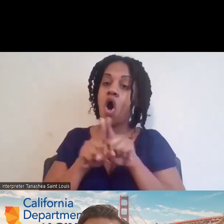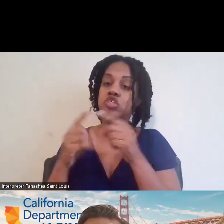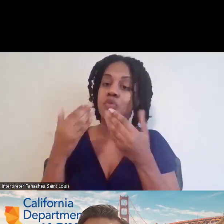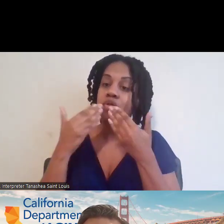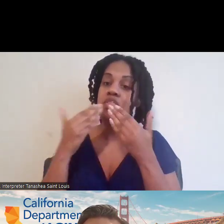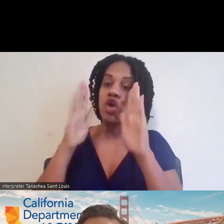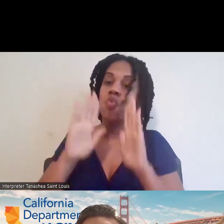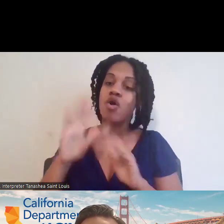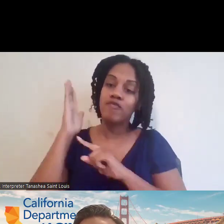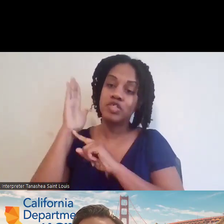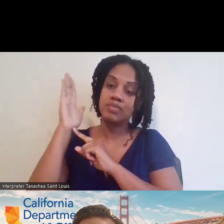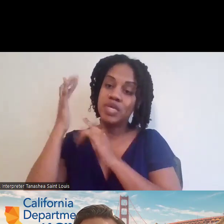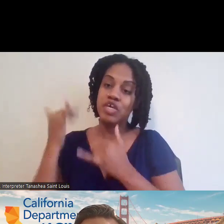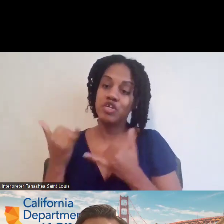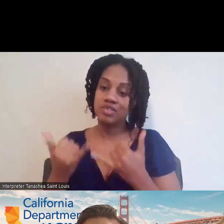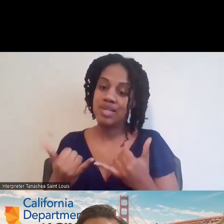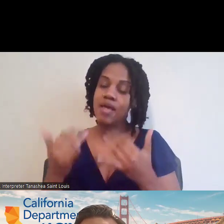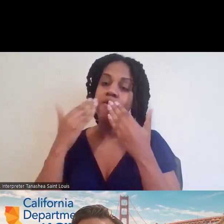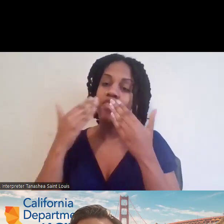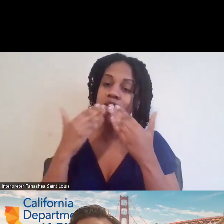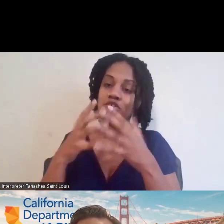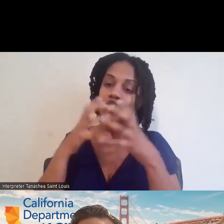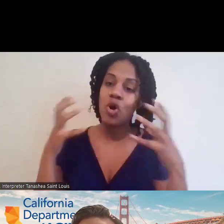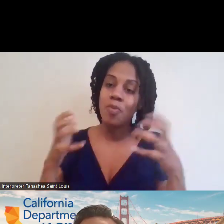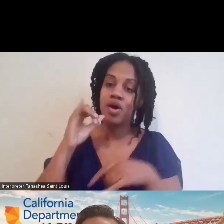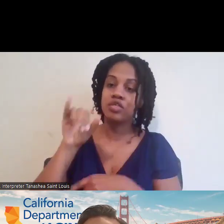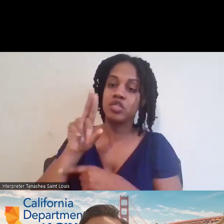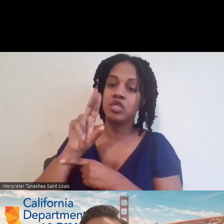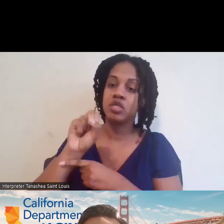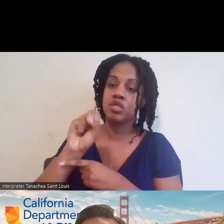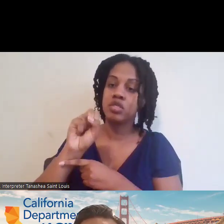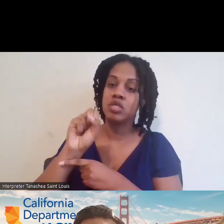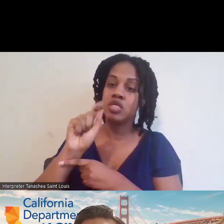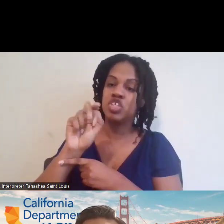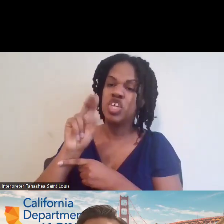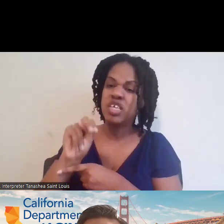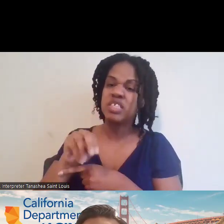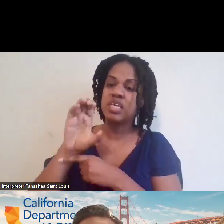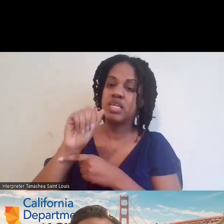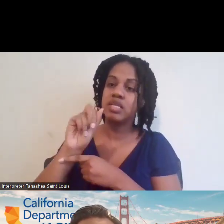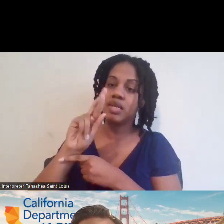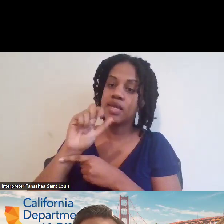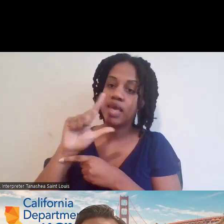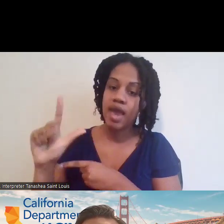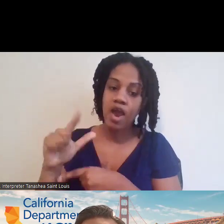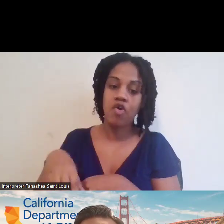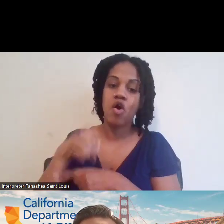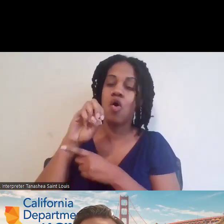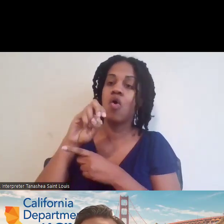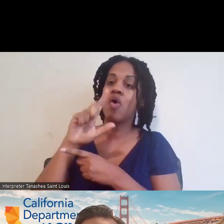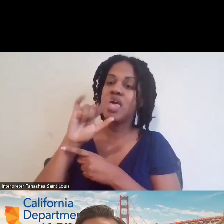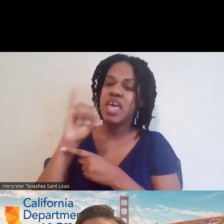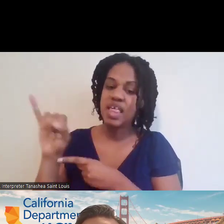wonderful speakers today. Thank you so much, Justin, Carol, Eli, and Victoria for presenting the